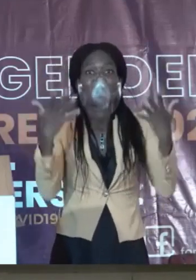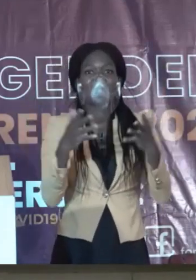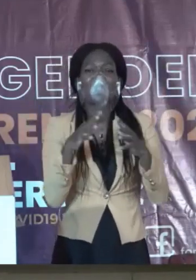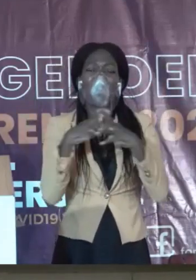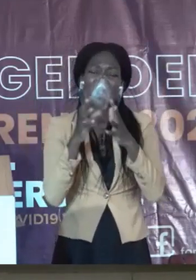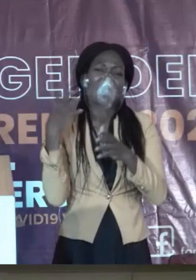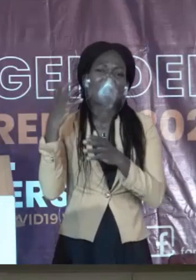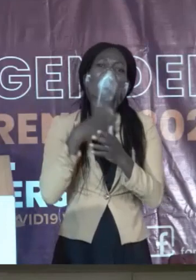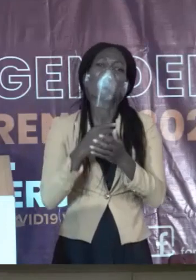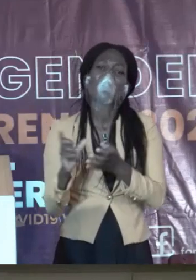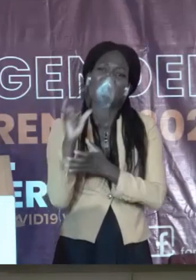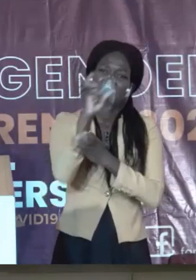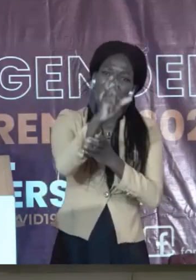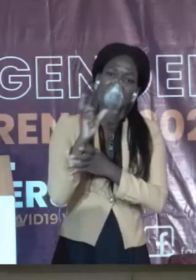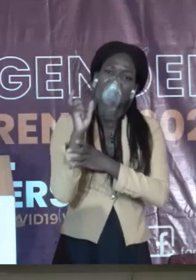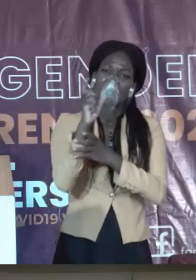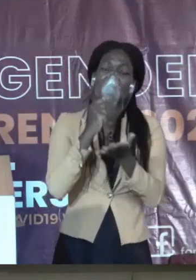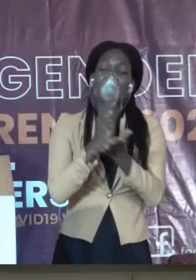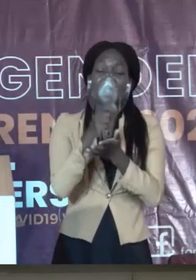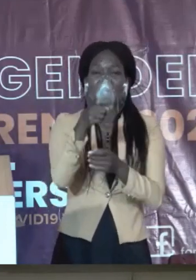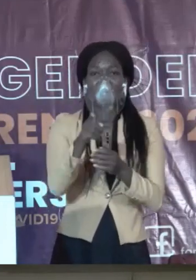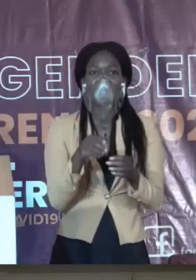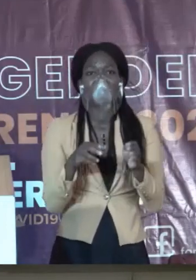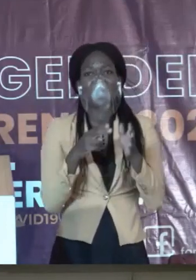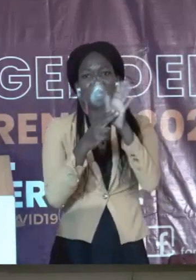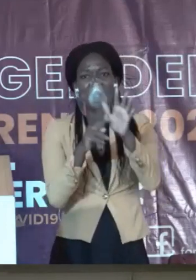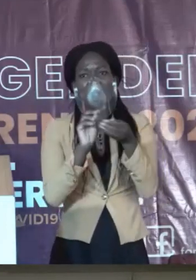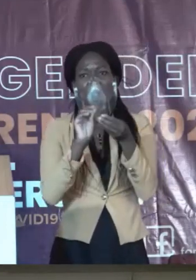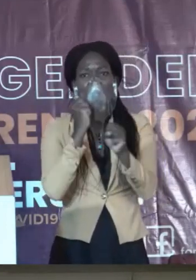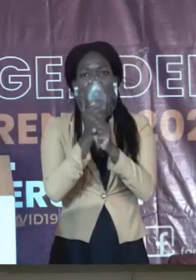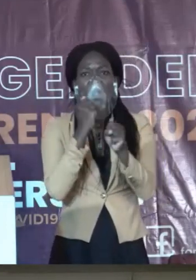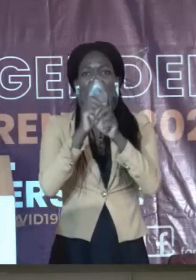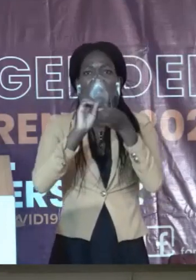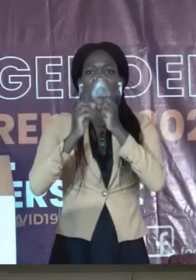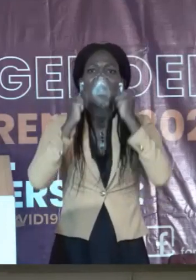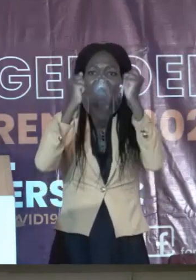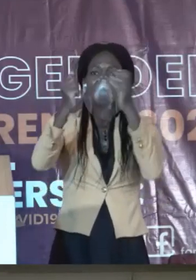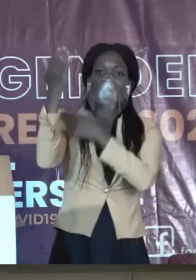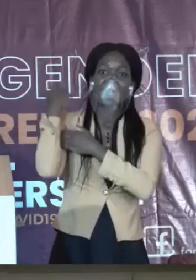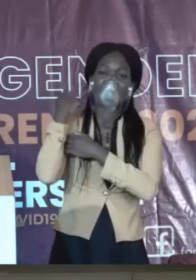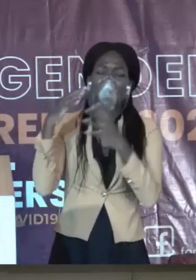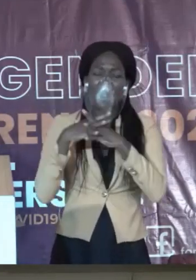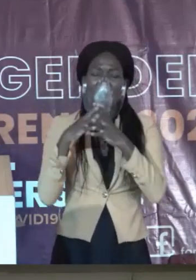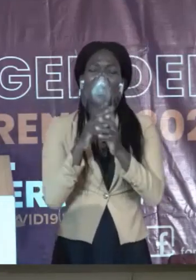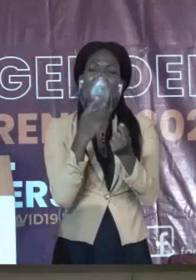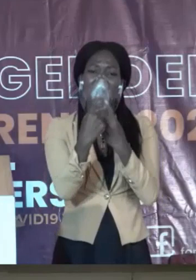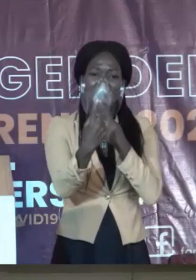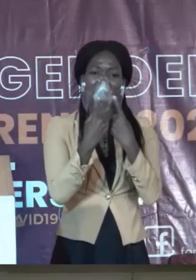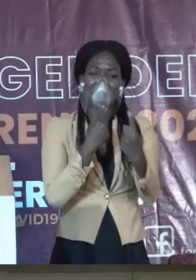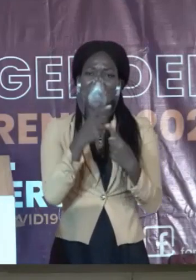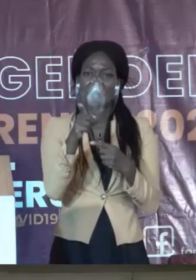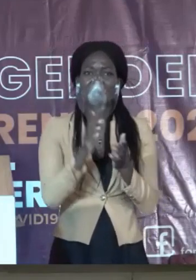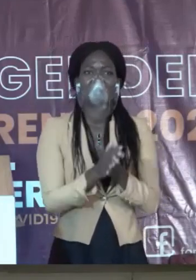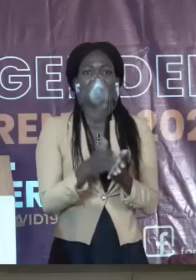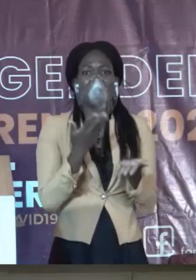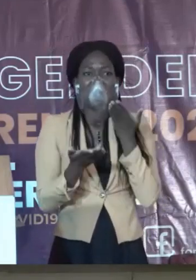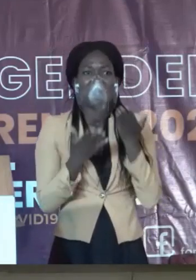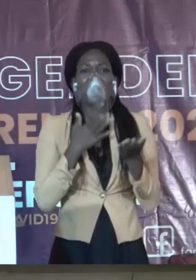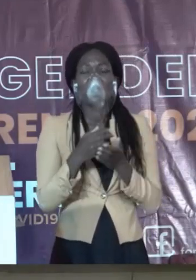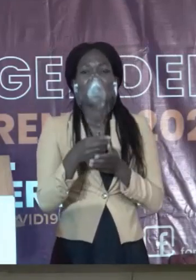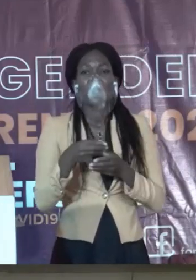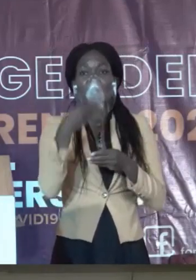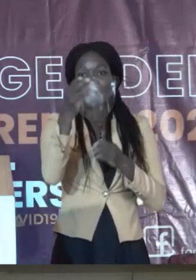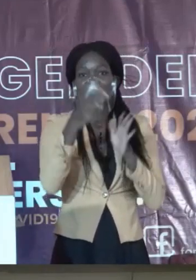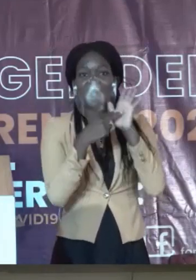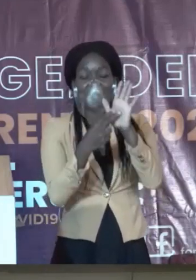And some of the work that we've done in the last year has been really talking to that. Just to give an example, trying